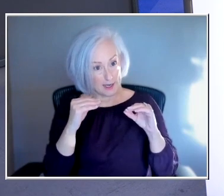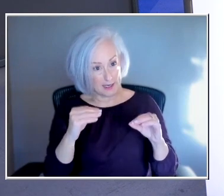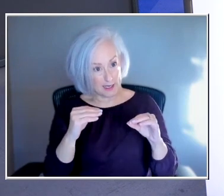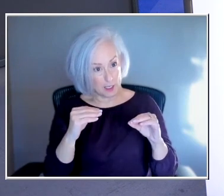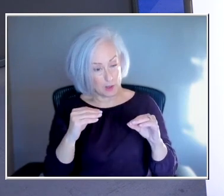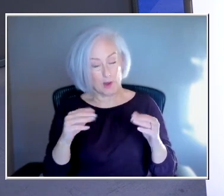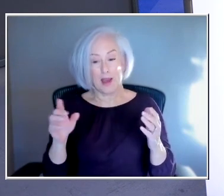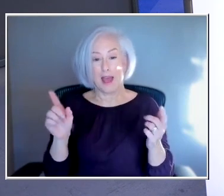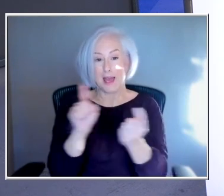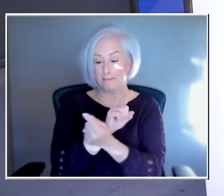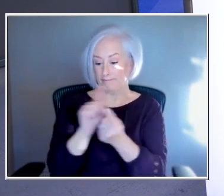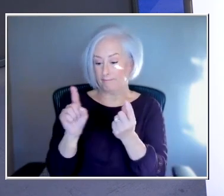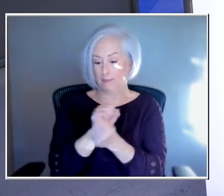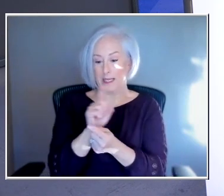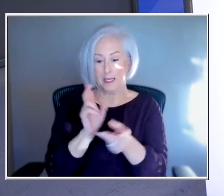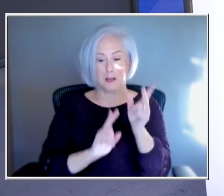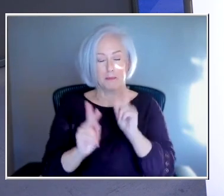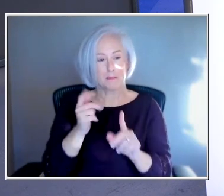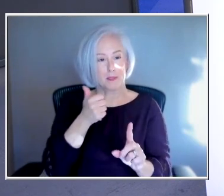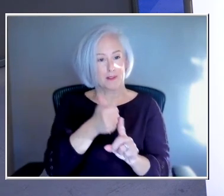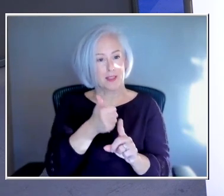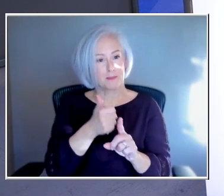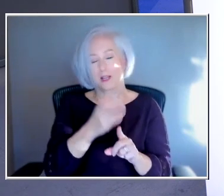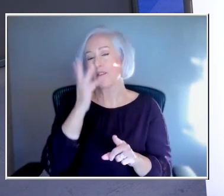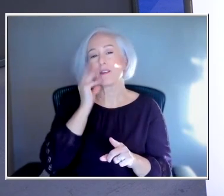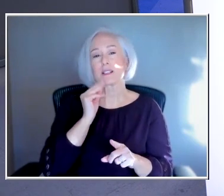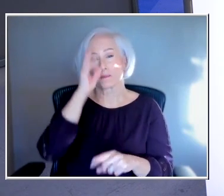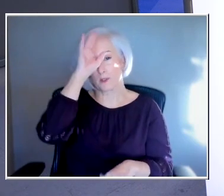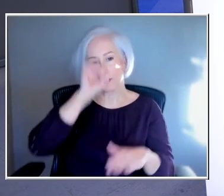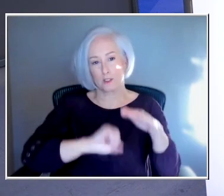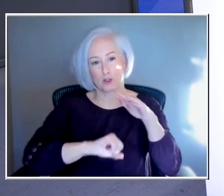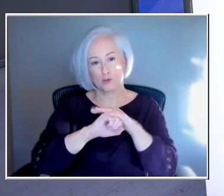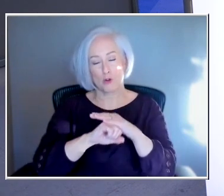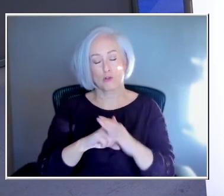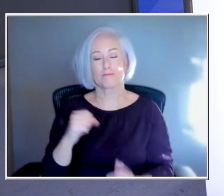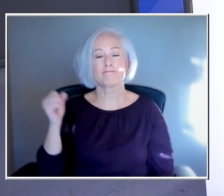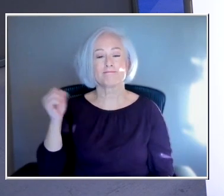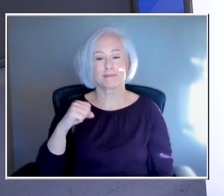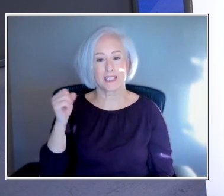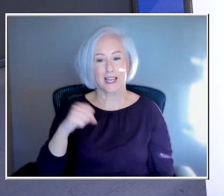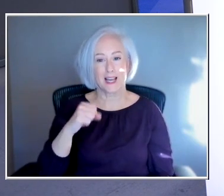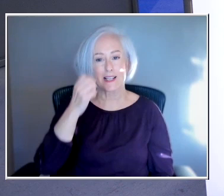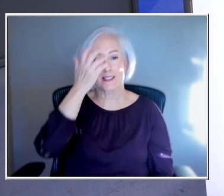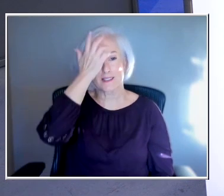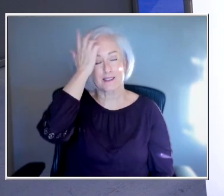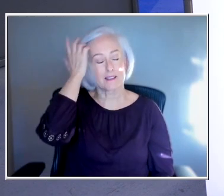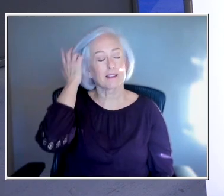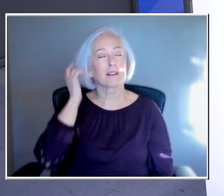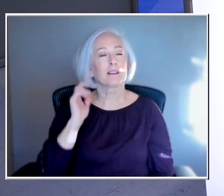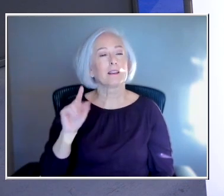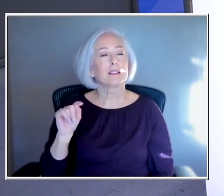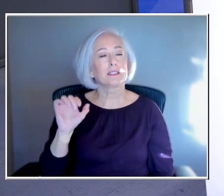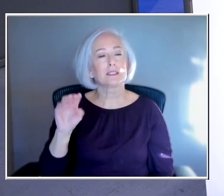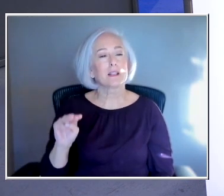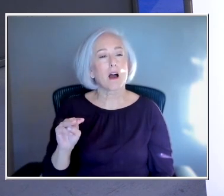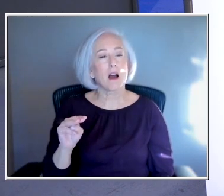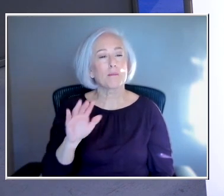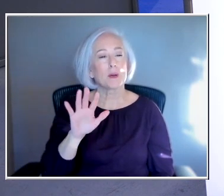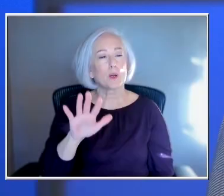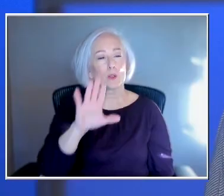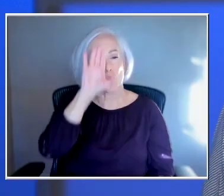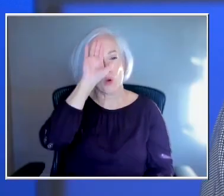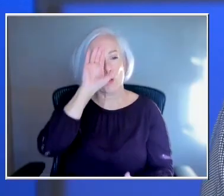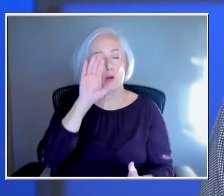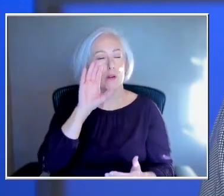become friends with people who've gone through what you've gone through. Yes. Tom, what's it been like for you as the supporter, as the husband? Yeah,